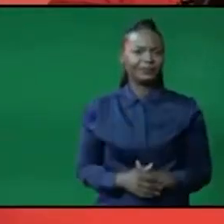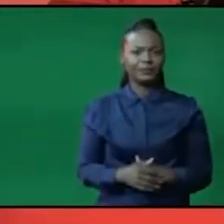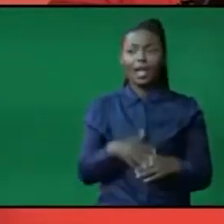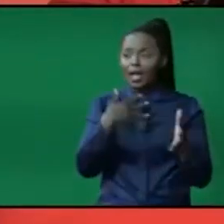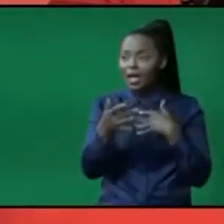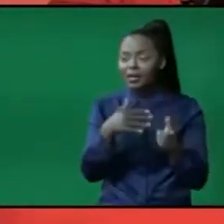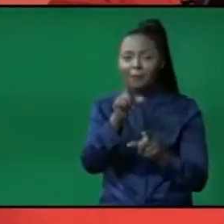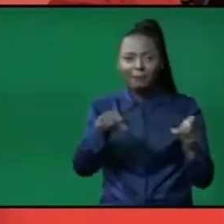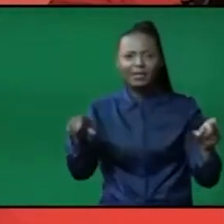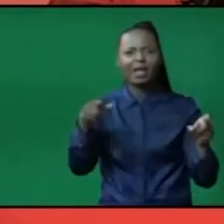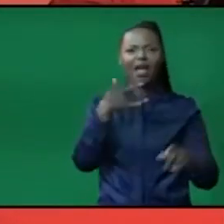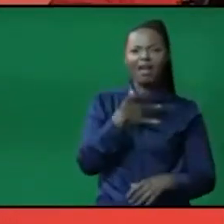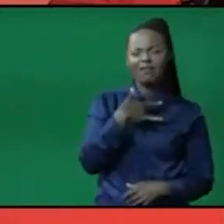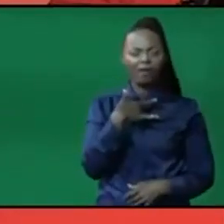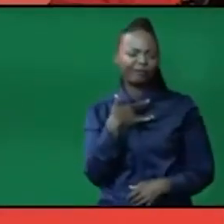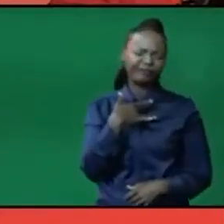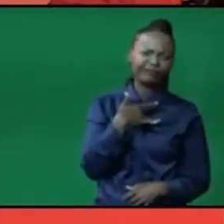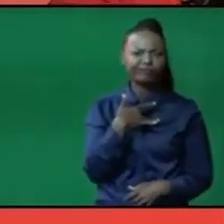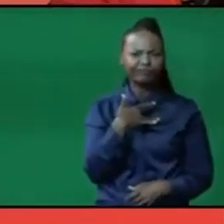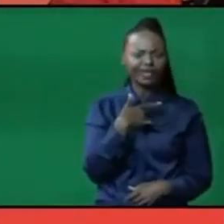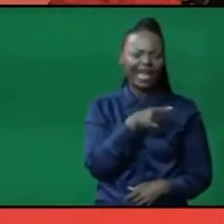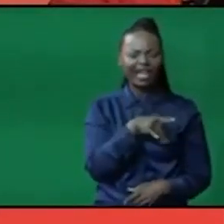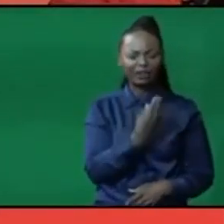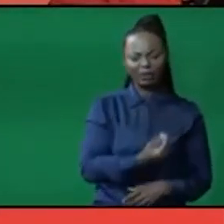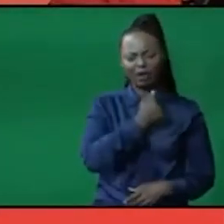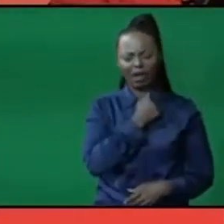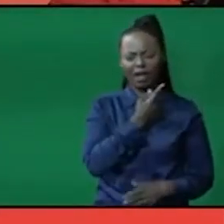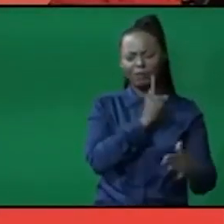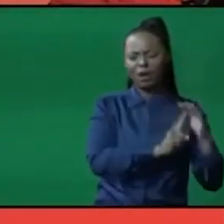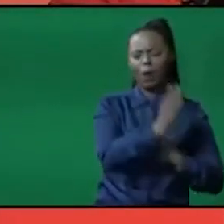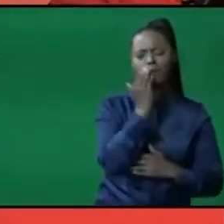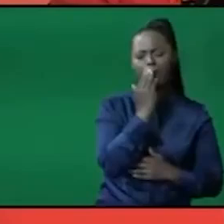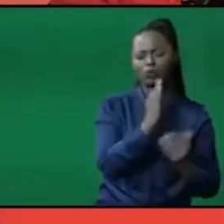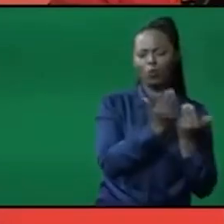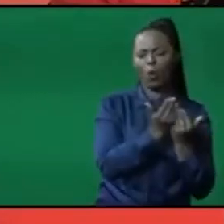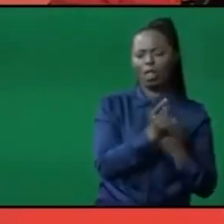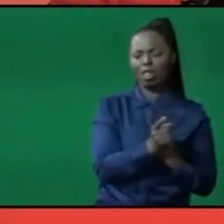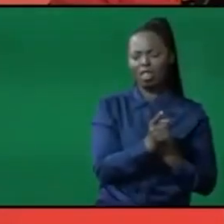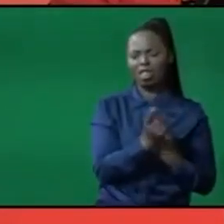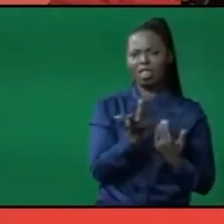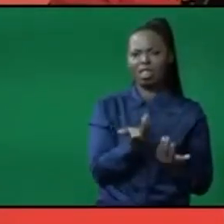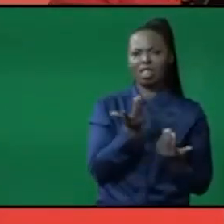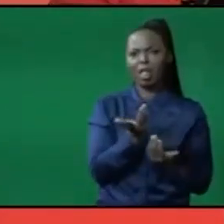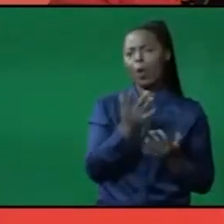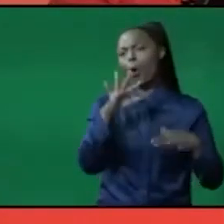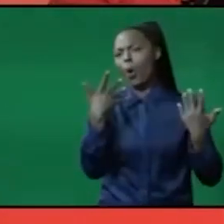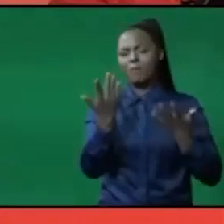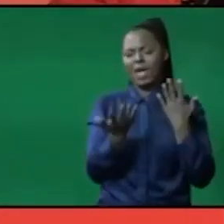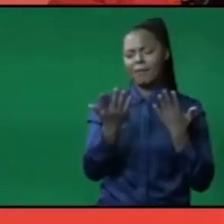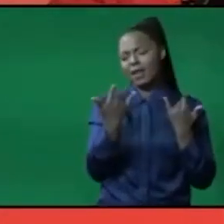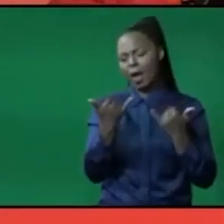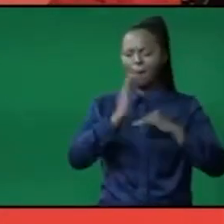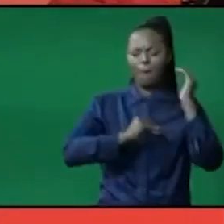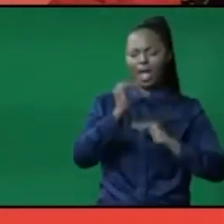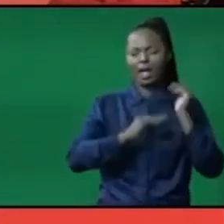everybody feels like their children must go to those schools, or they must build those kind of schools in